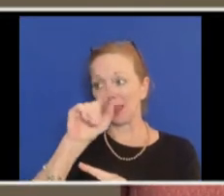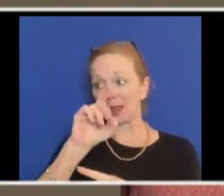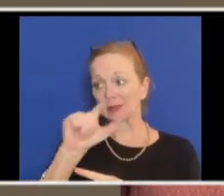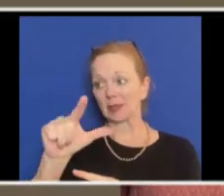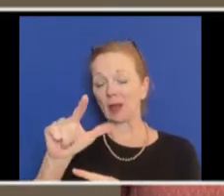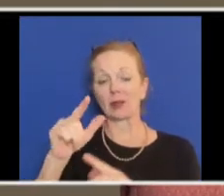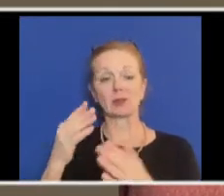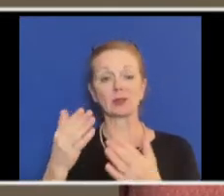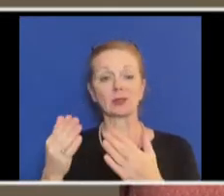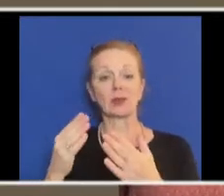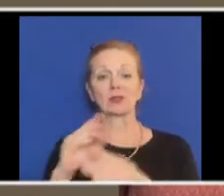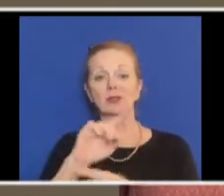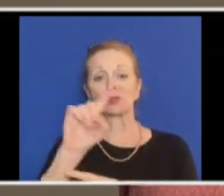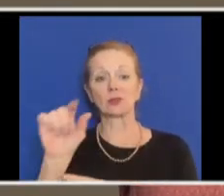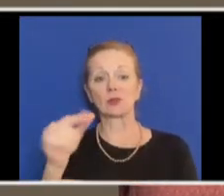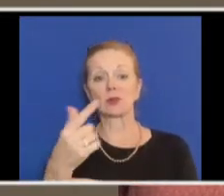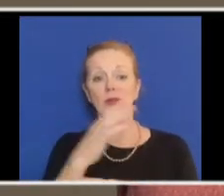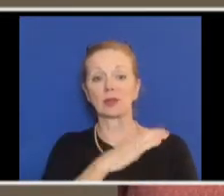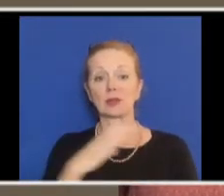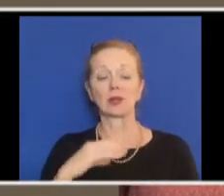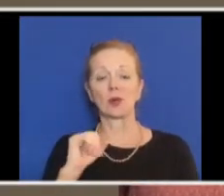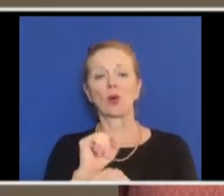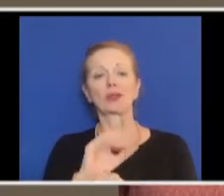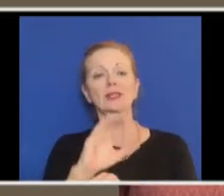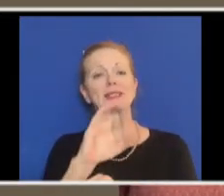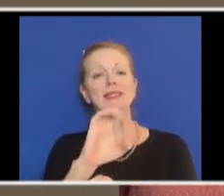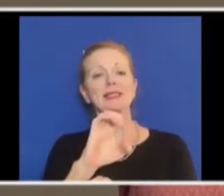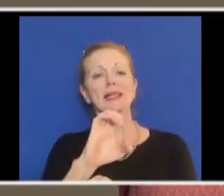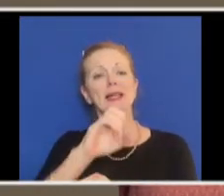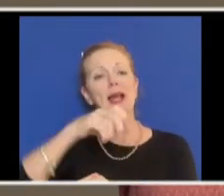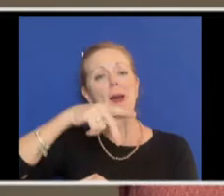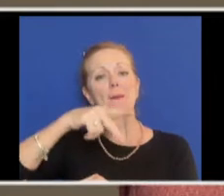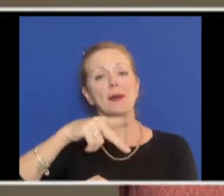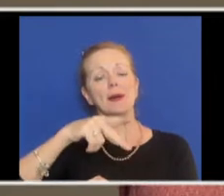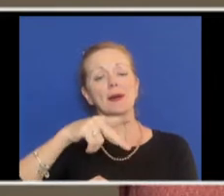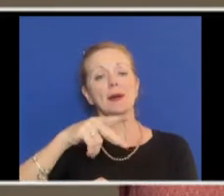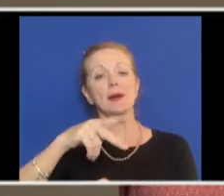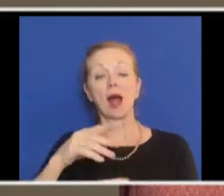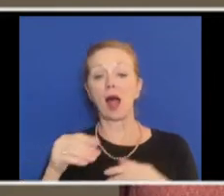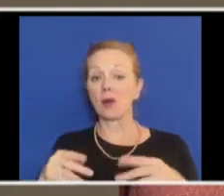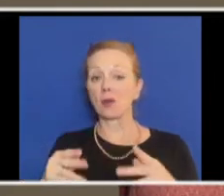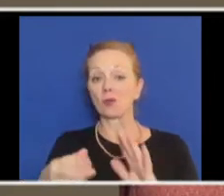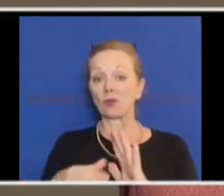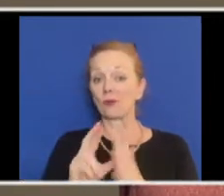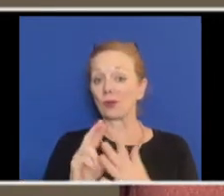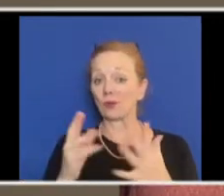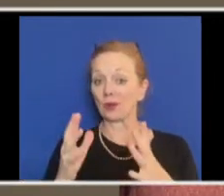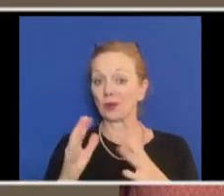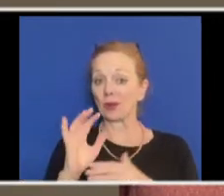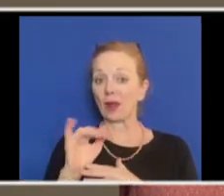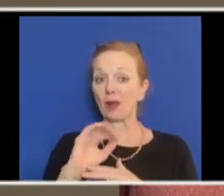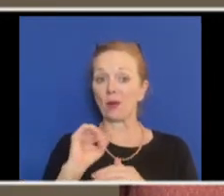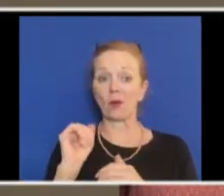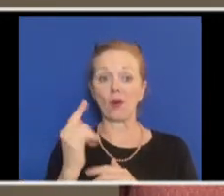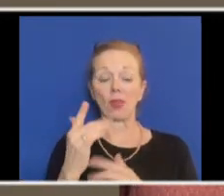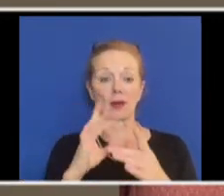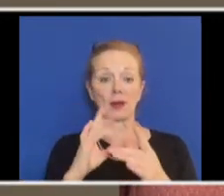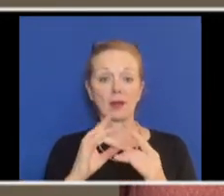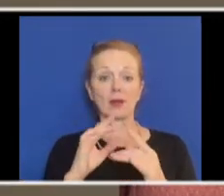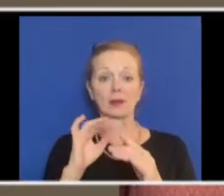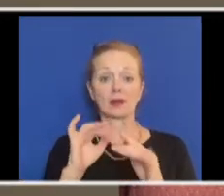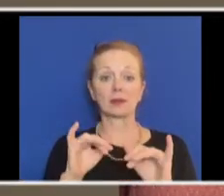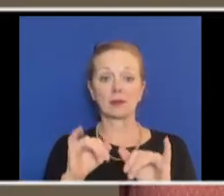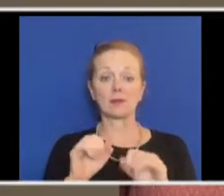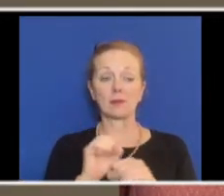who has worked on CF in and out and I had an opportunity to review all the comments that were made